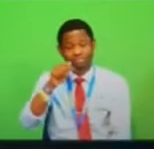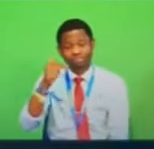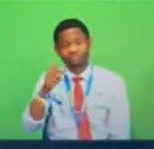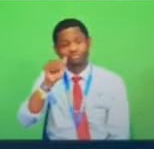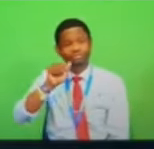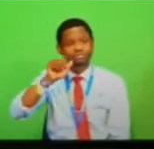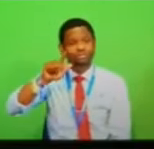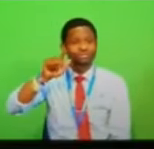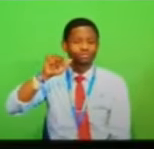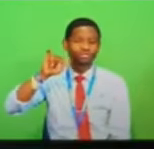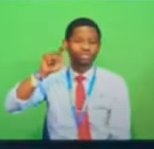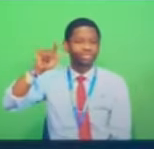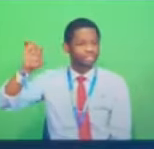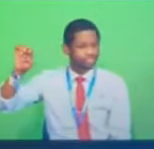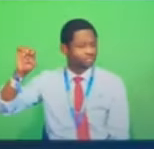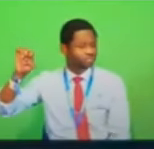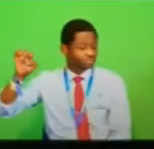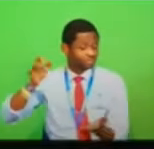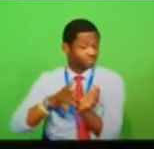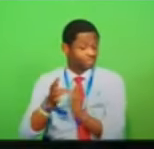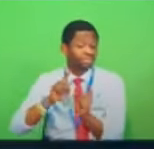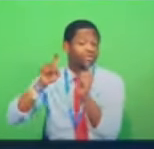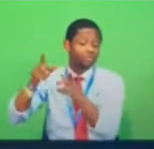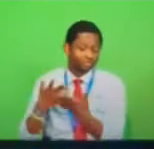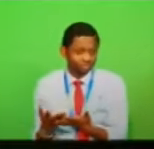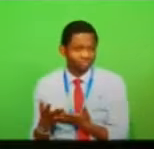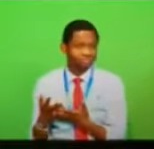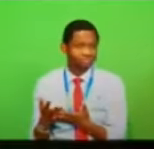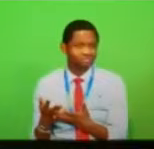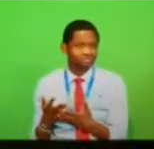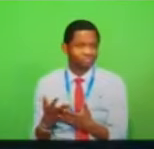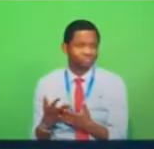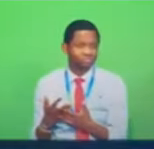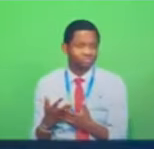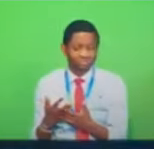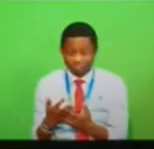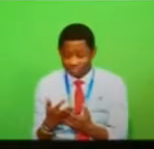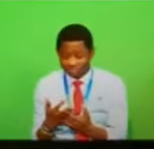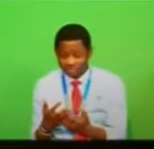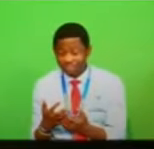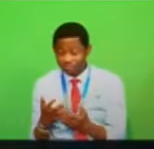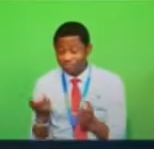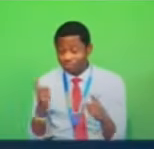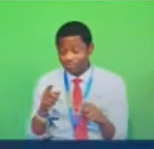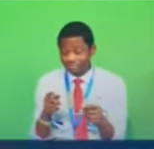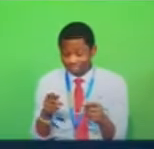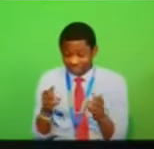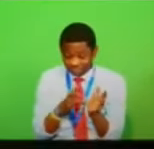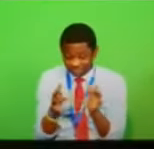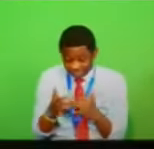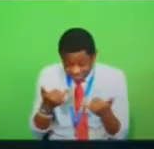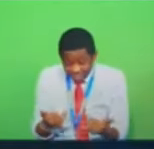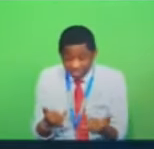very little time at the Sea of Galilee. Even if he goes there, he will go with a camera crew. And the small time he spends there, he will share